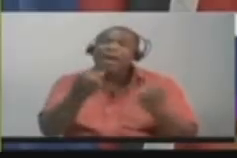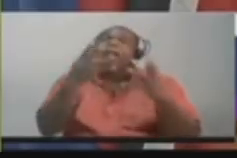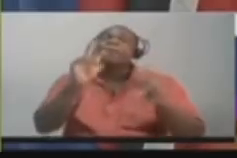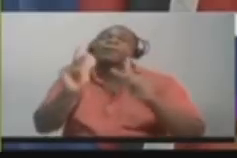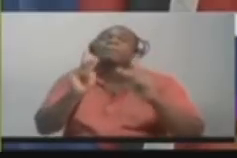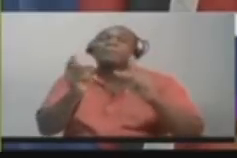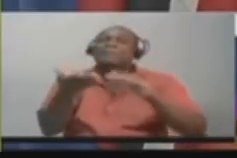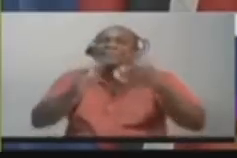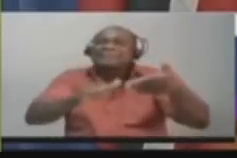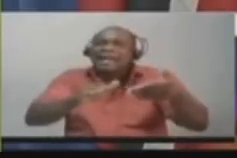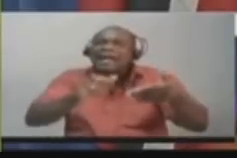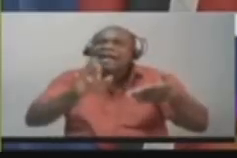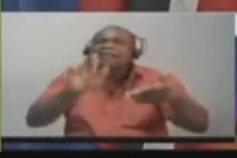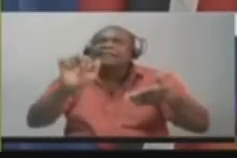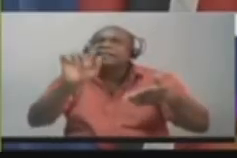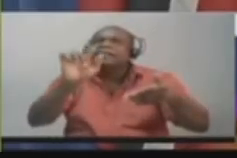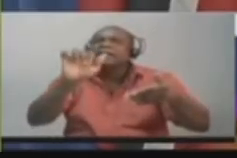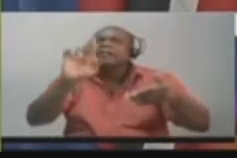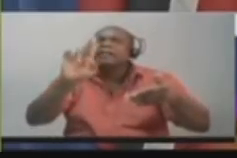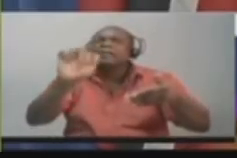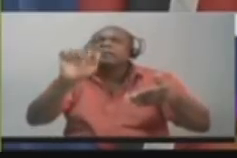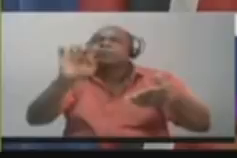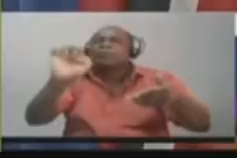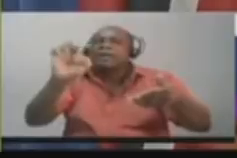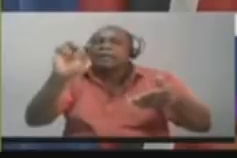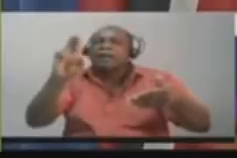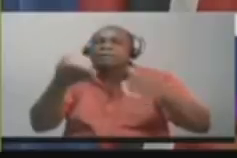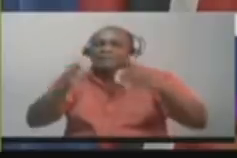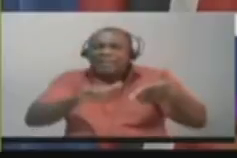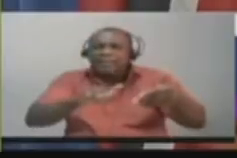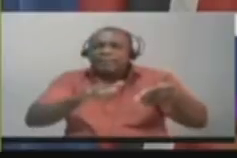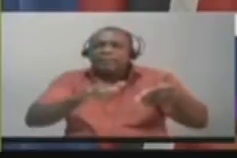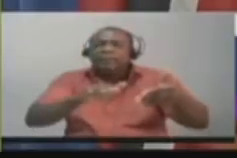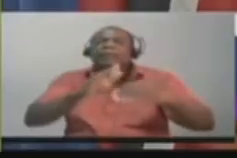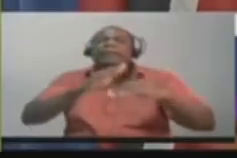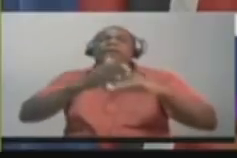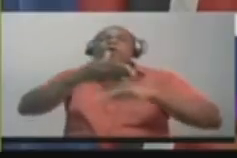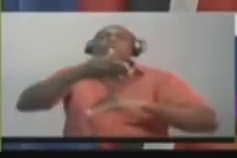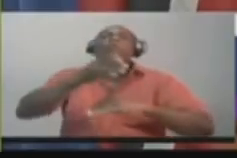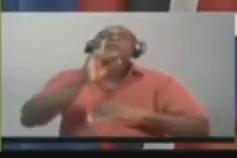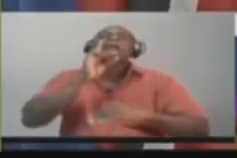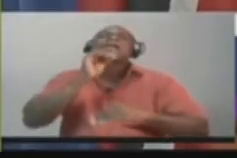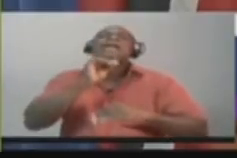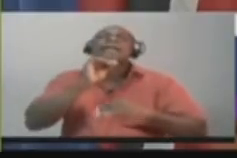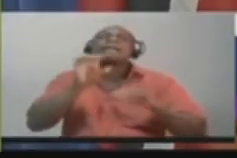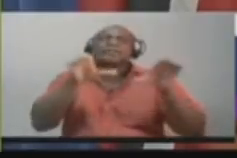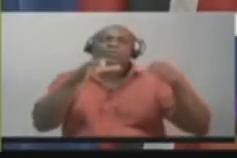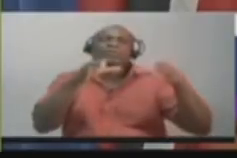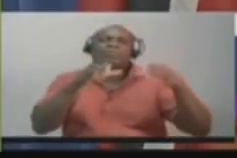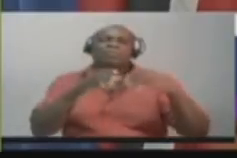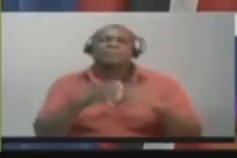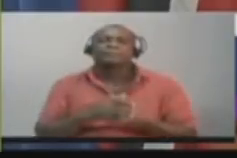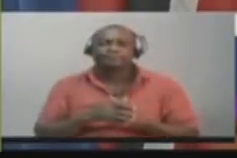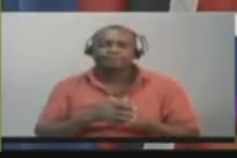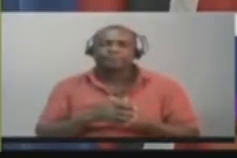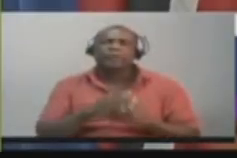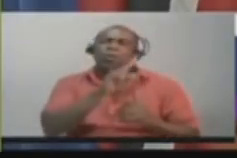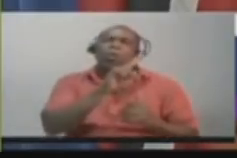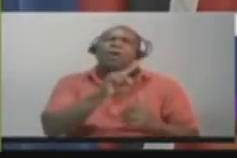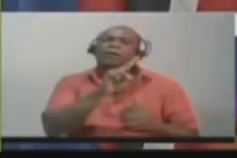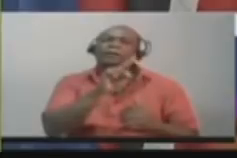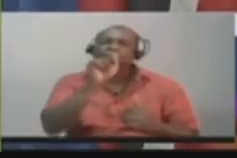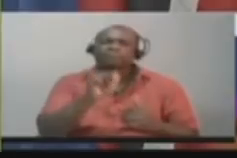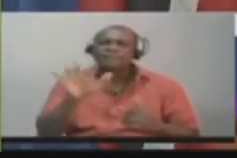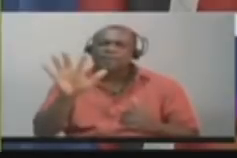the fact that, as CMO just pointed out, in the over 80 age group, case fatality rate is actually 1 in 5, that's 20%. Overall,